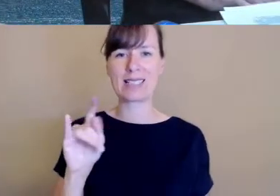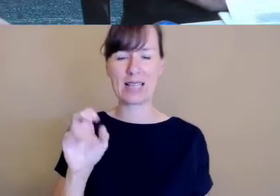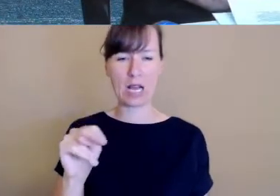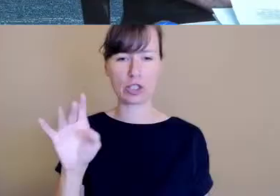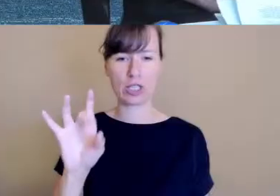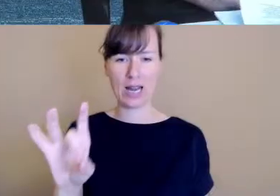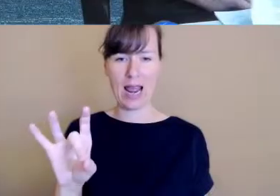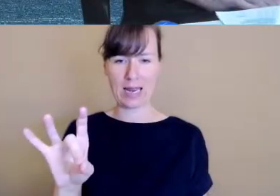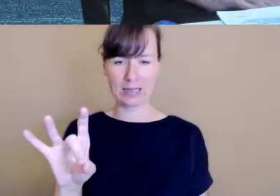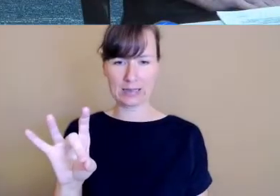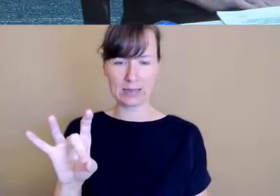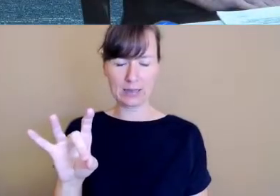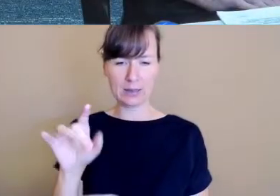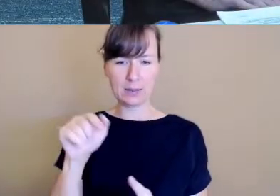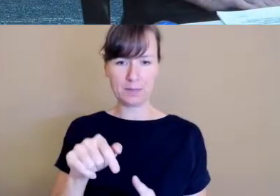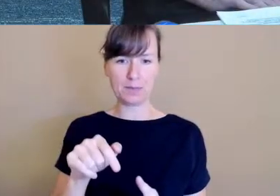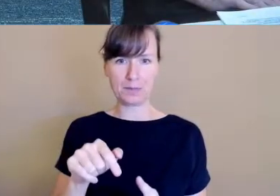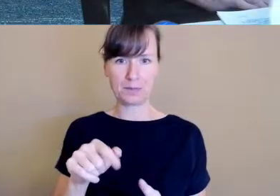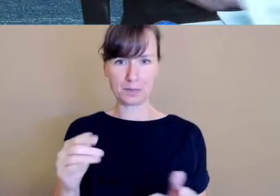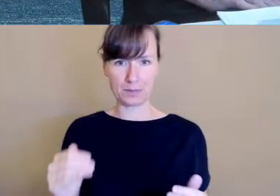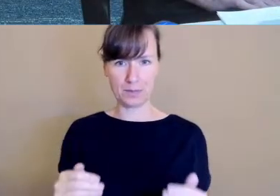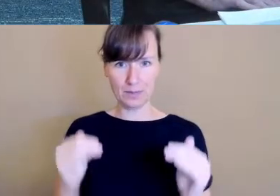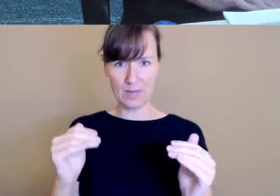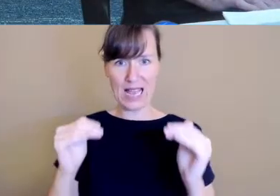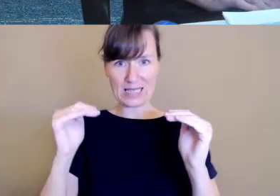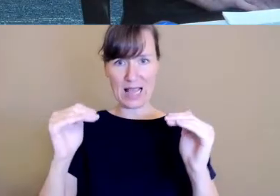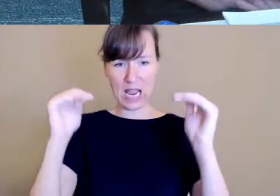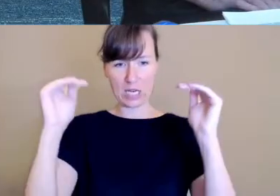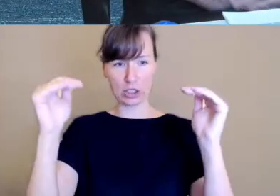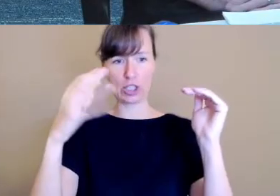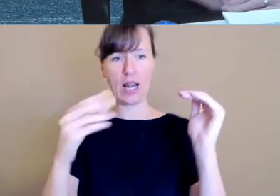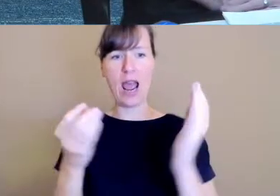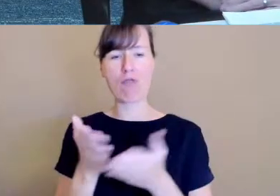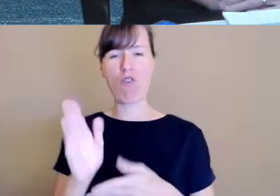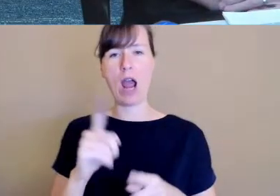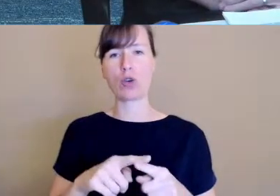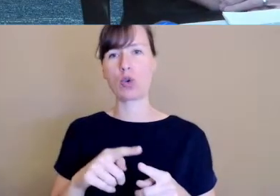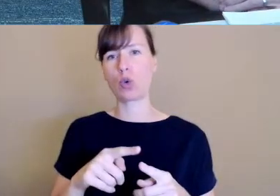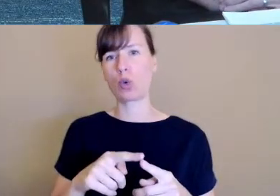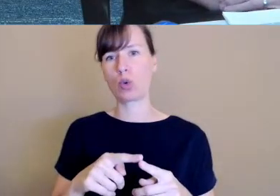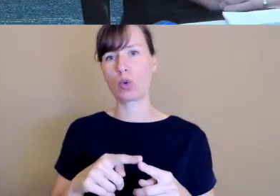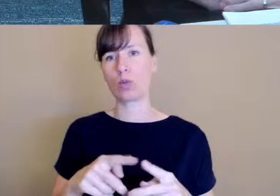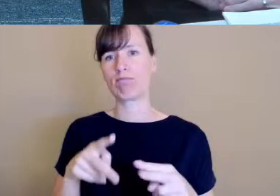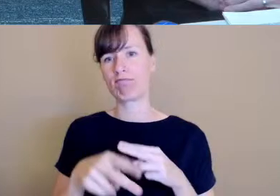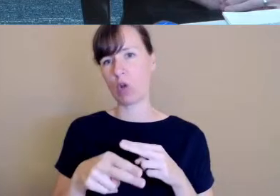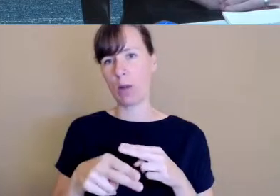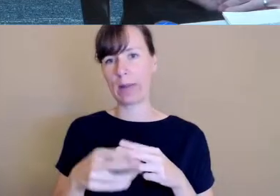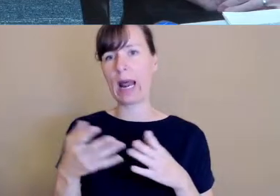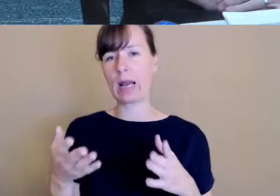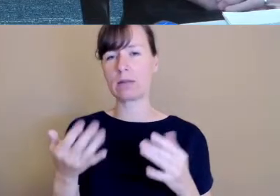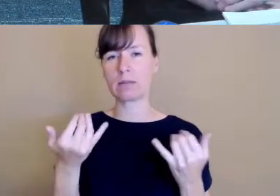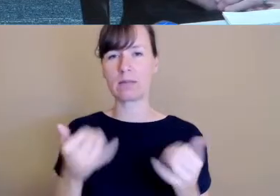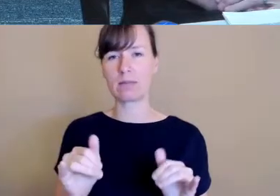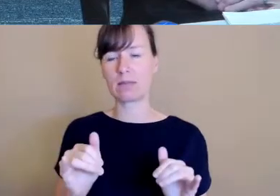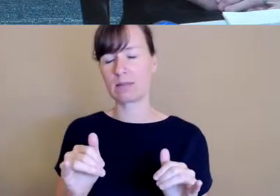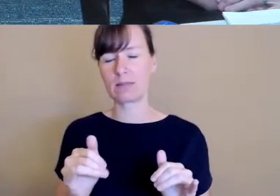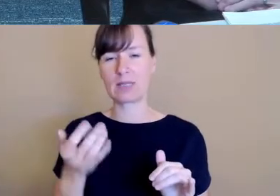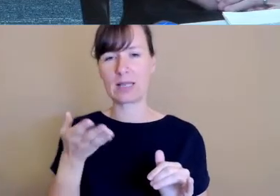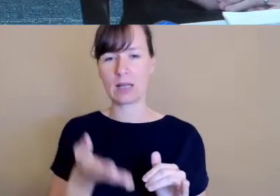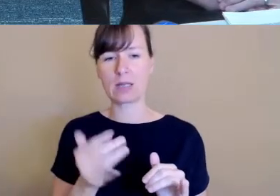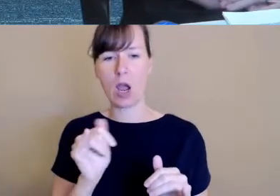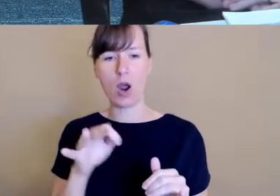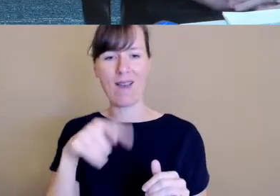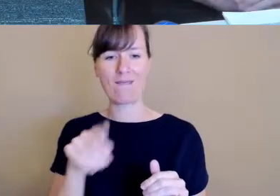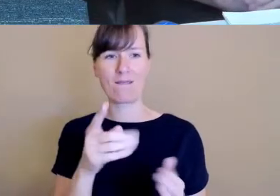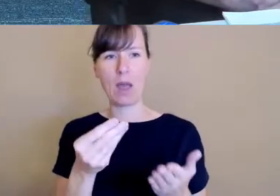escalation and right to terminate still exists if that proved to become, no